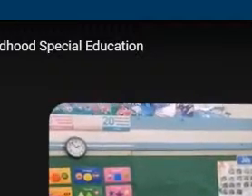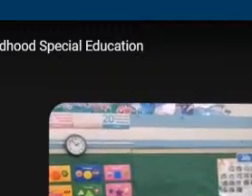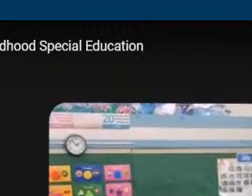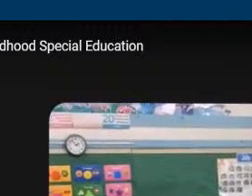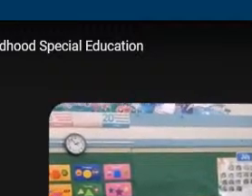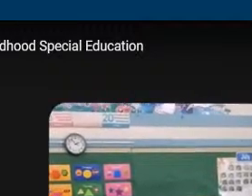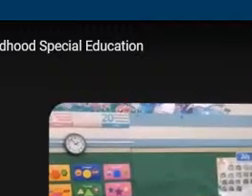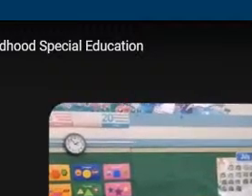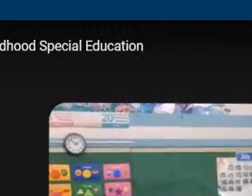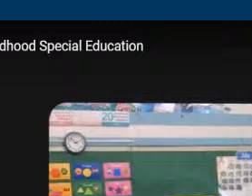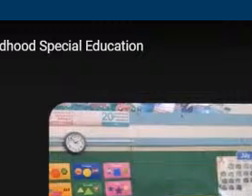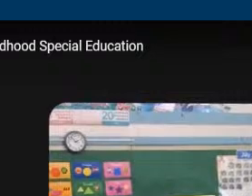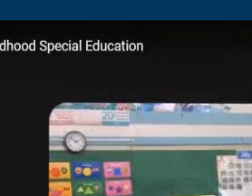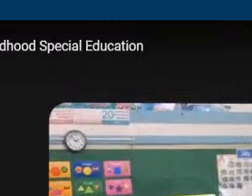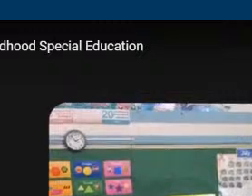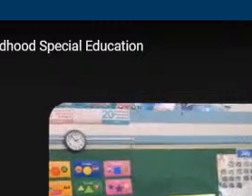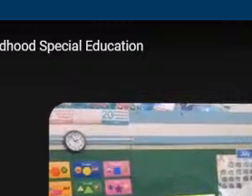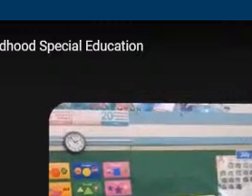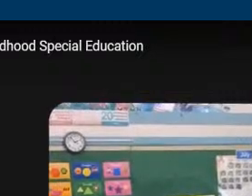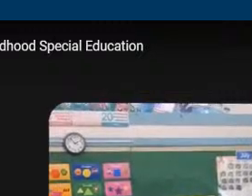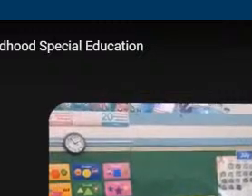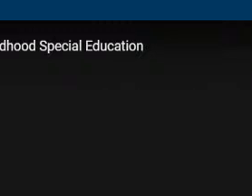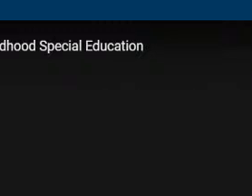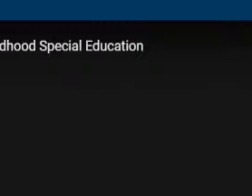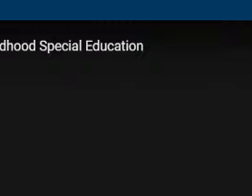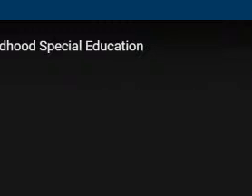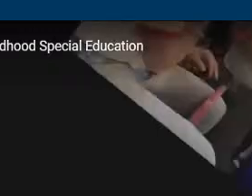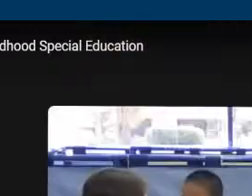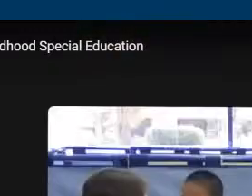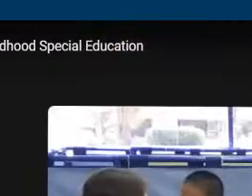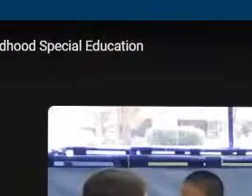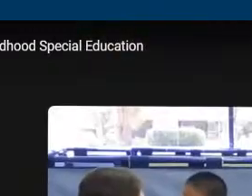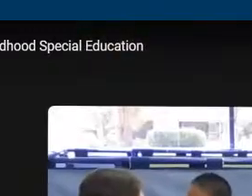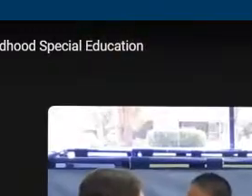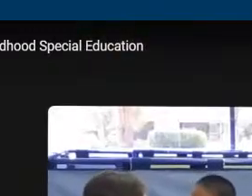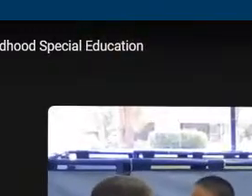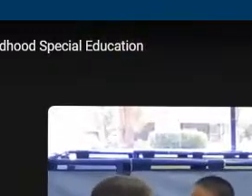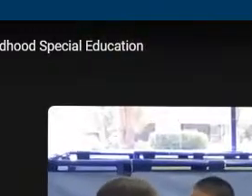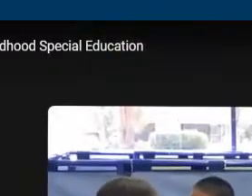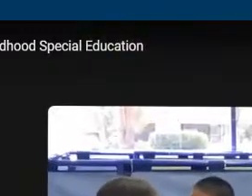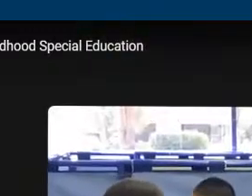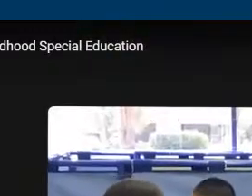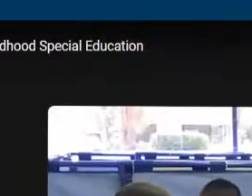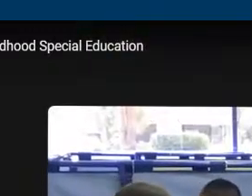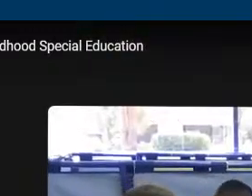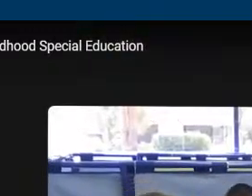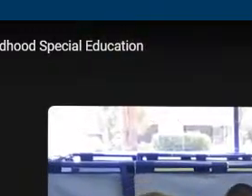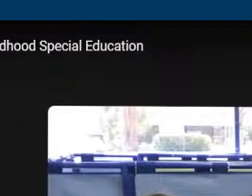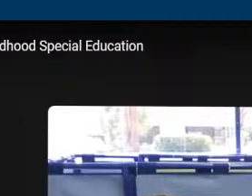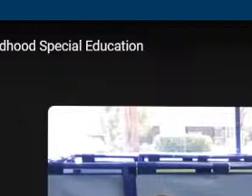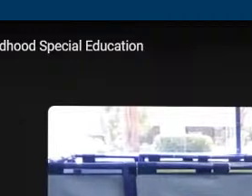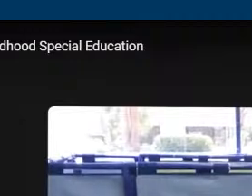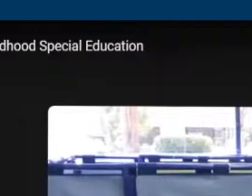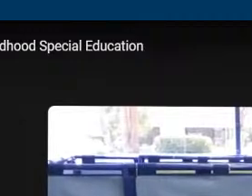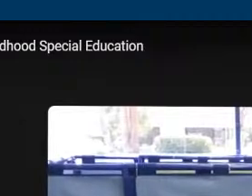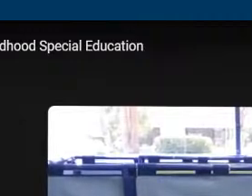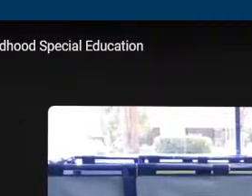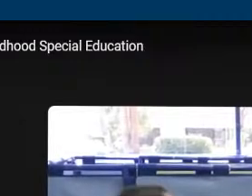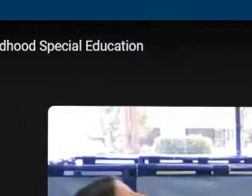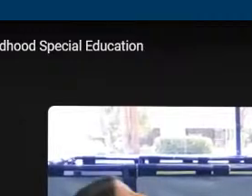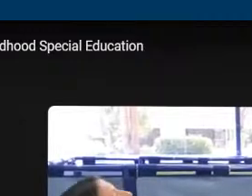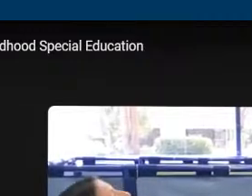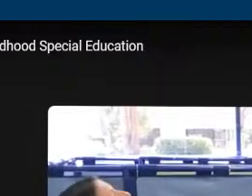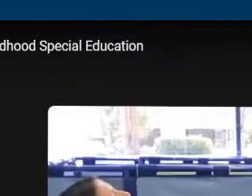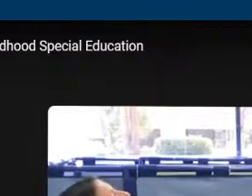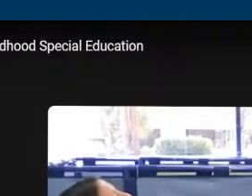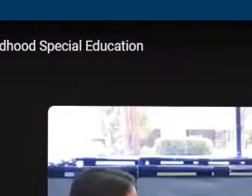dive right in. After we evaluate children for our 3 to 5 program, Many of them will go into or be served in